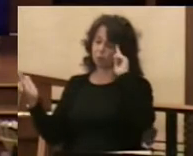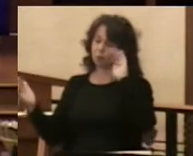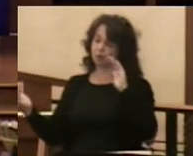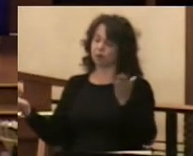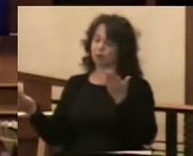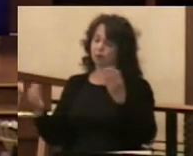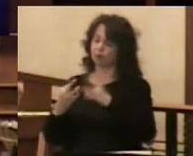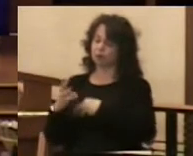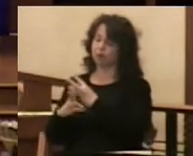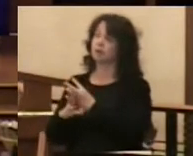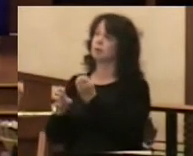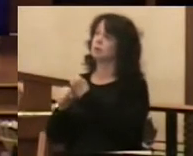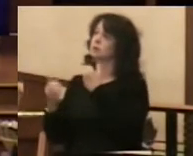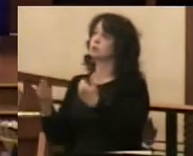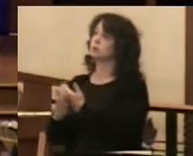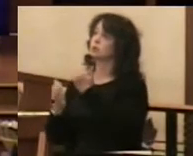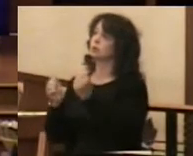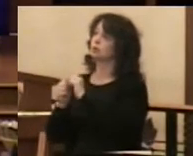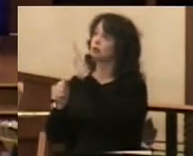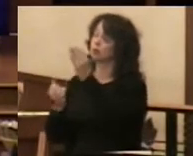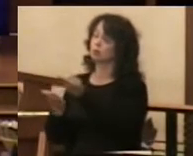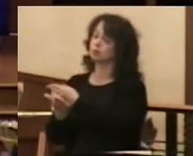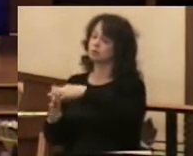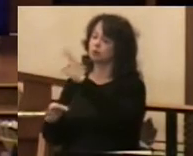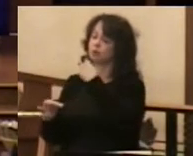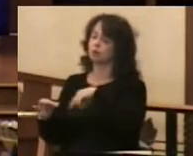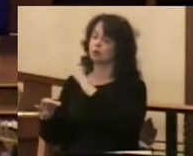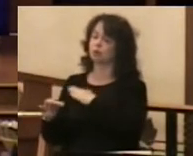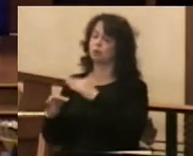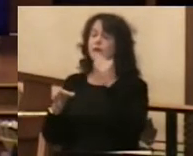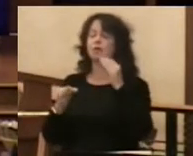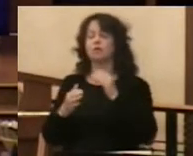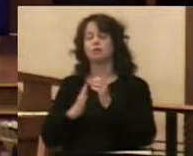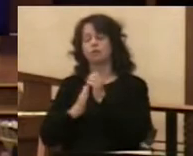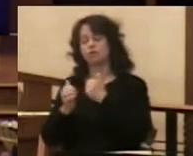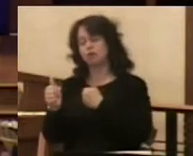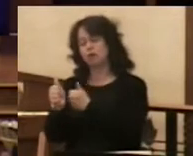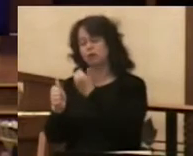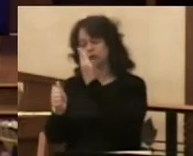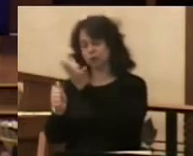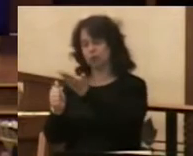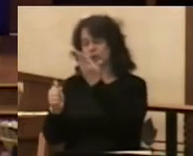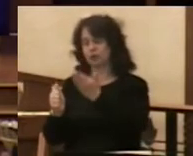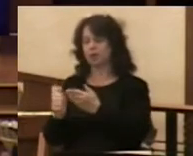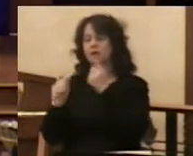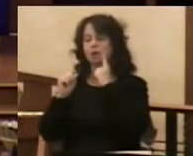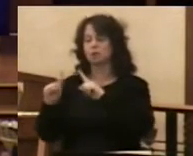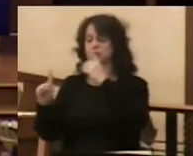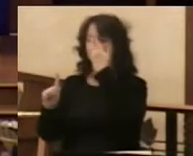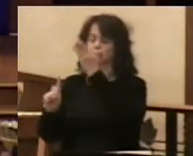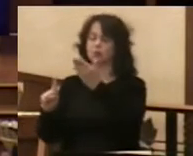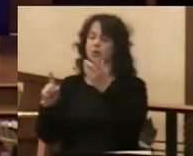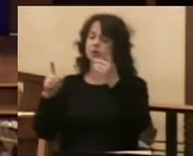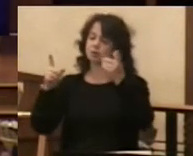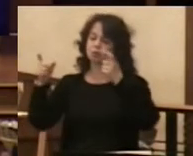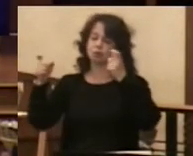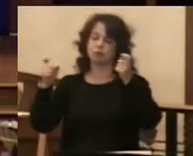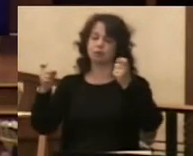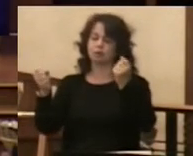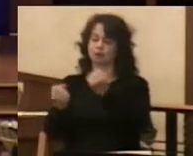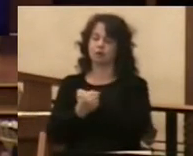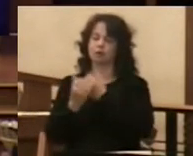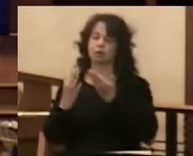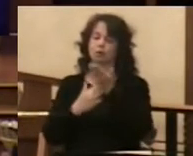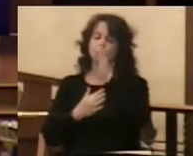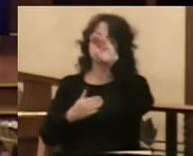Renew us by your Holy Spirit, that we may follow your commands and proclaim your reign of love through your Son,